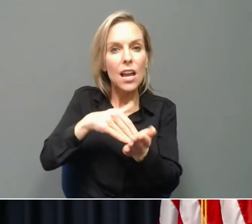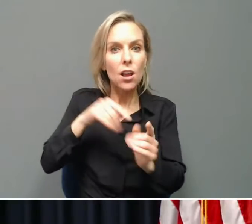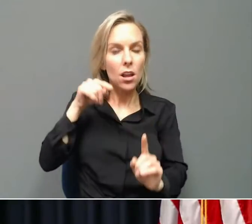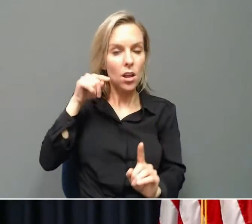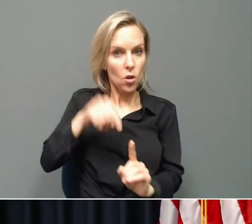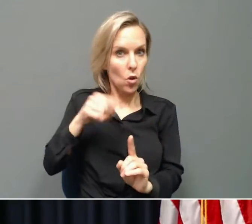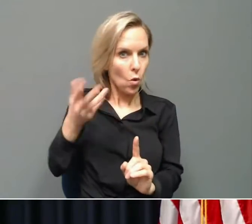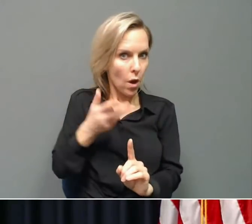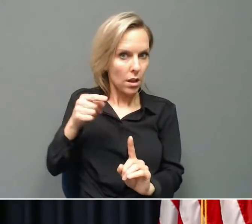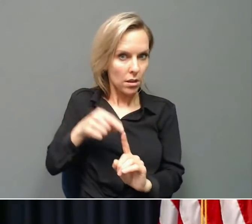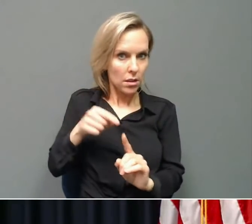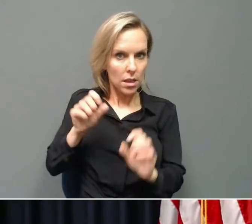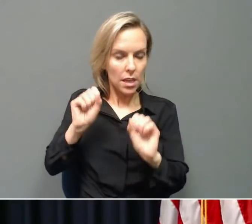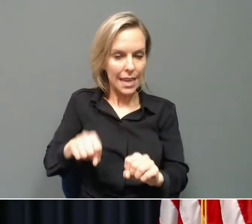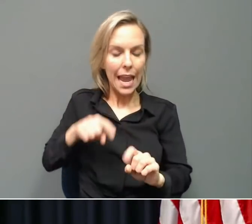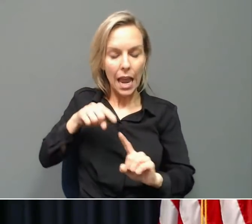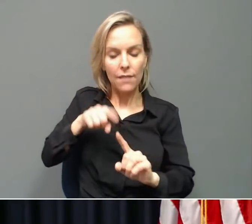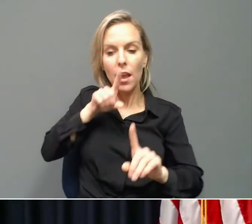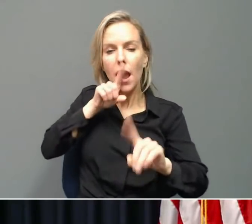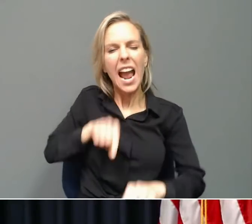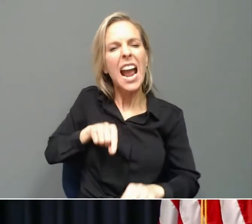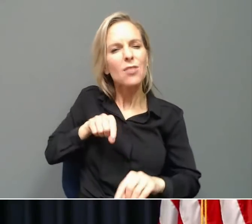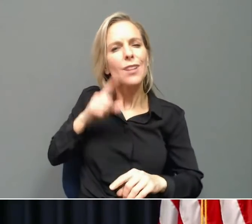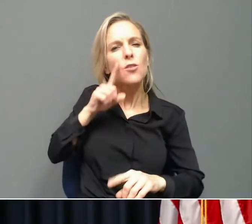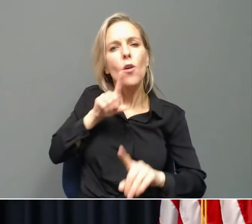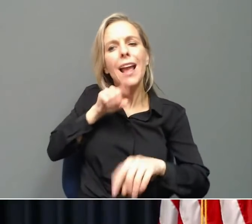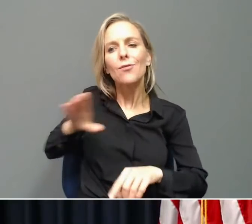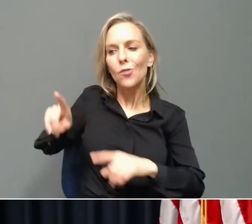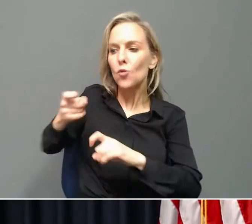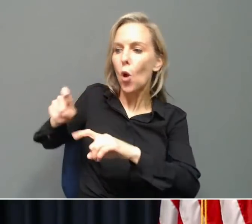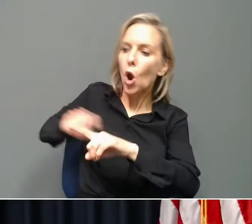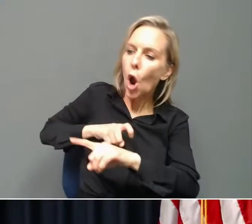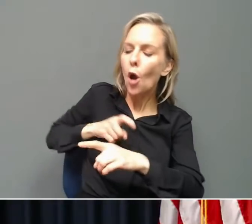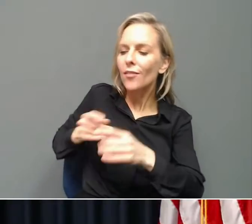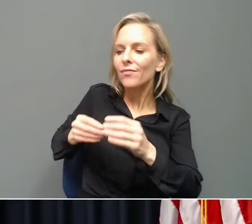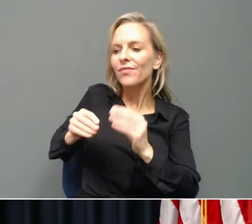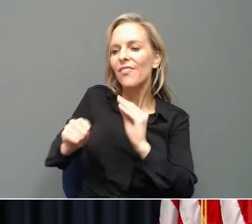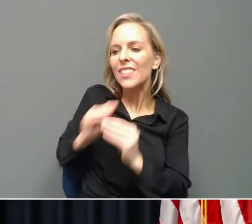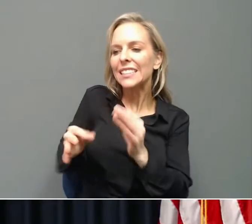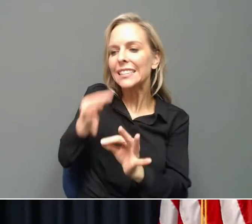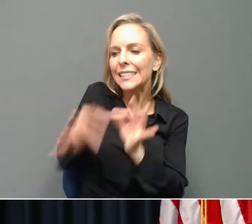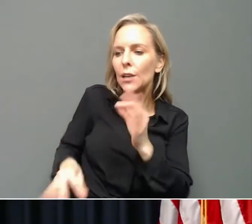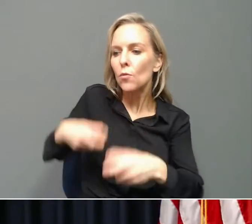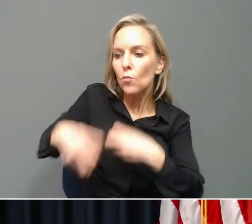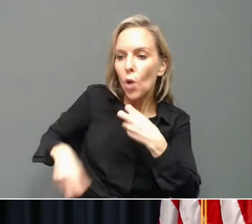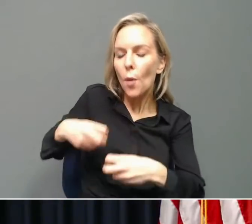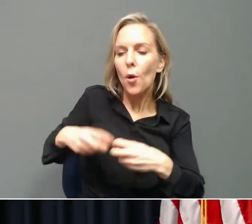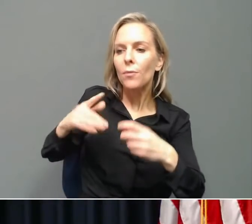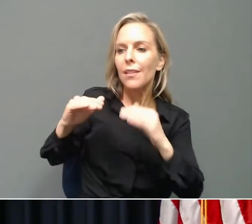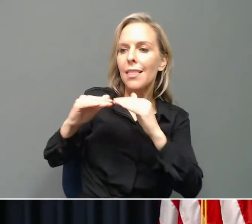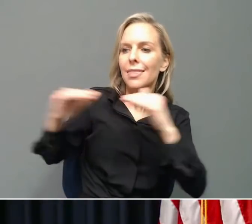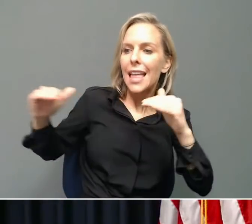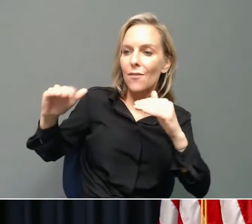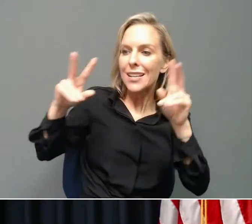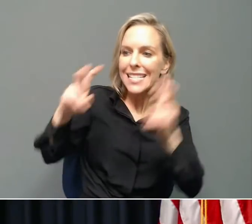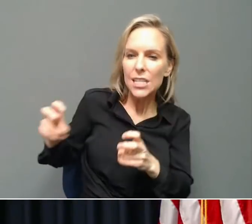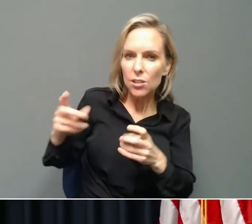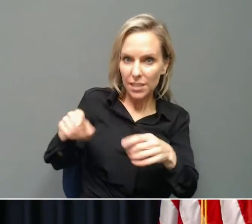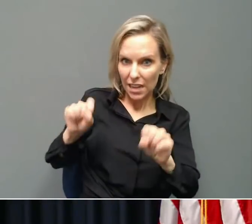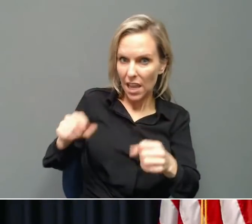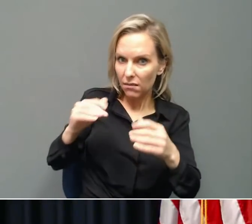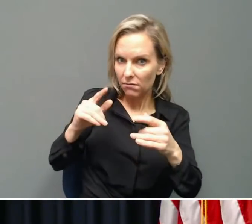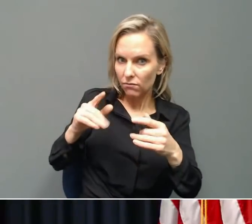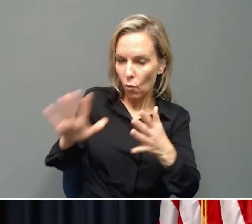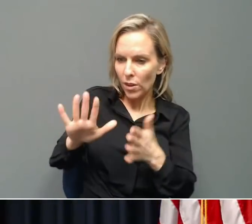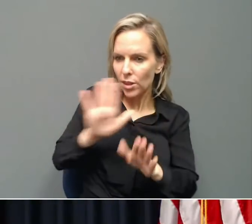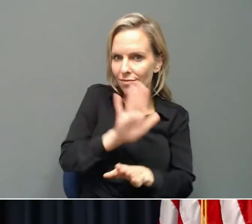go beyond answering basic questions or fixing simple problems and tackle higher level issues? And then really quickly, could you clarify the